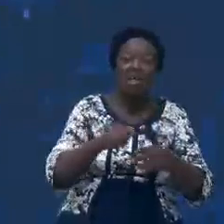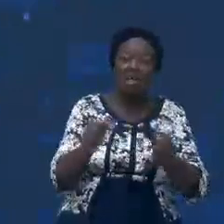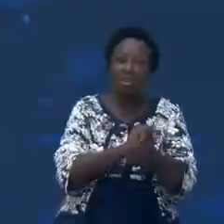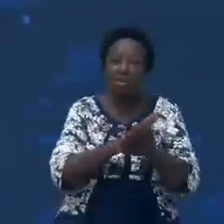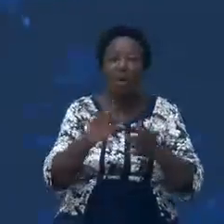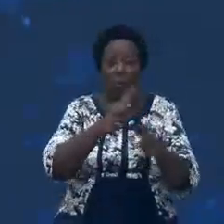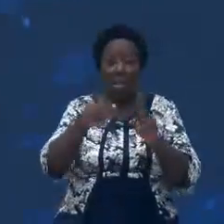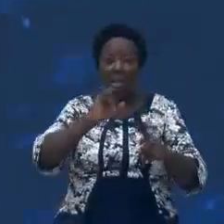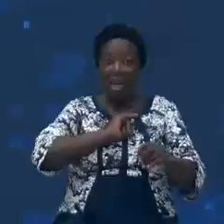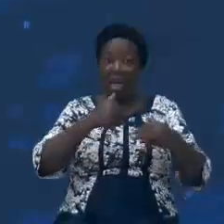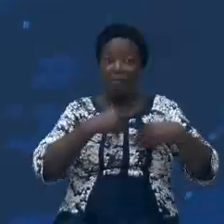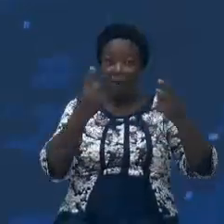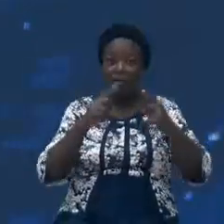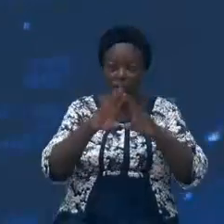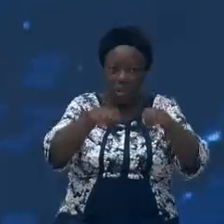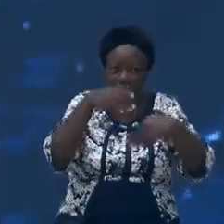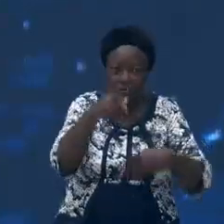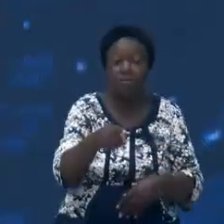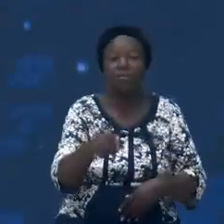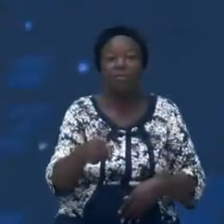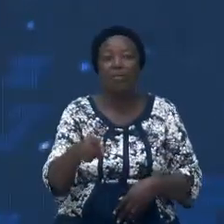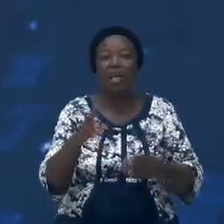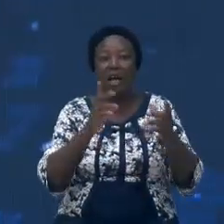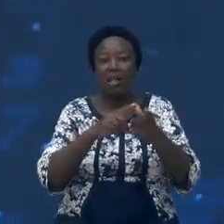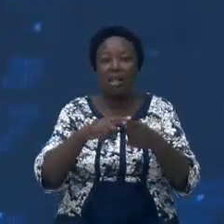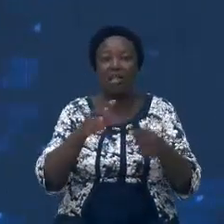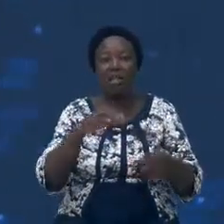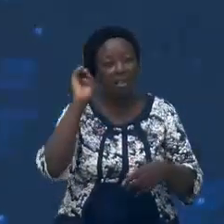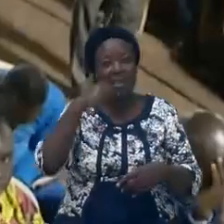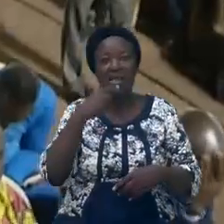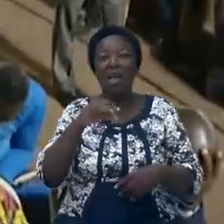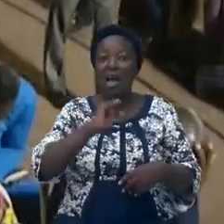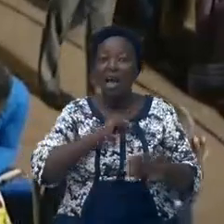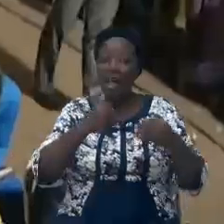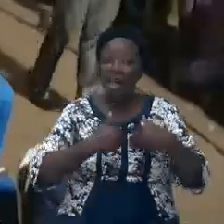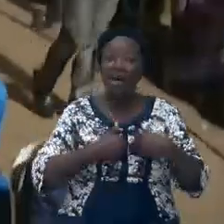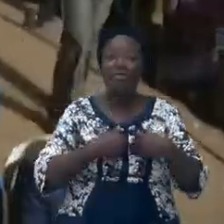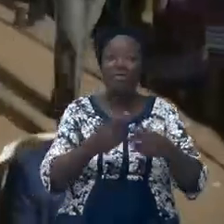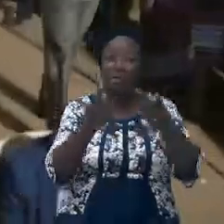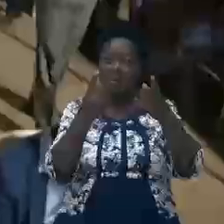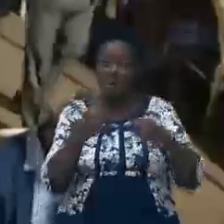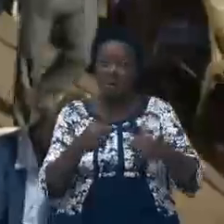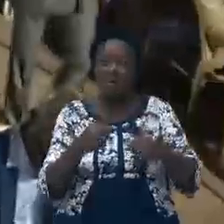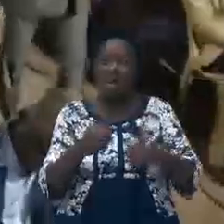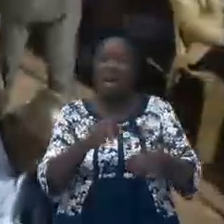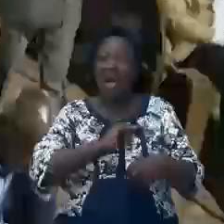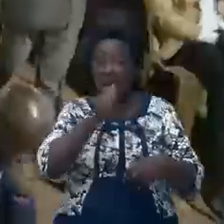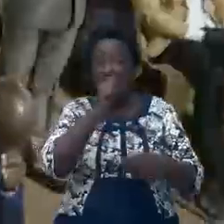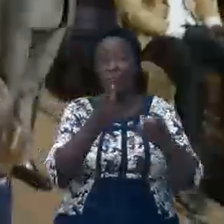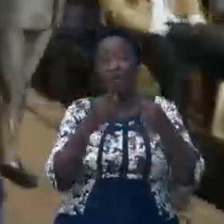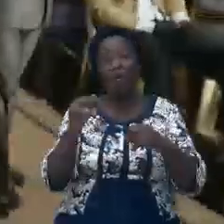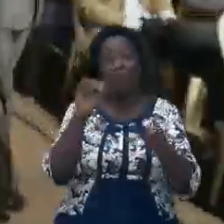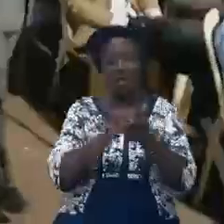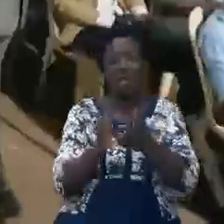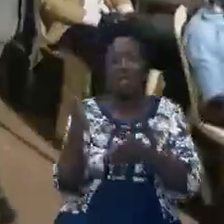come to give you. He comes to give you. I said, he comes to give you. And he said, I am